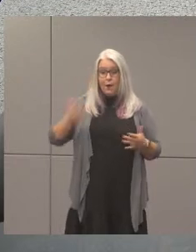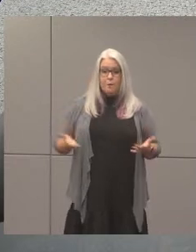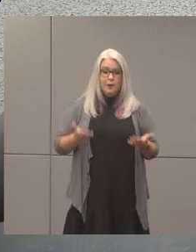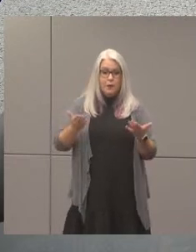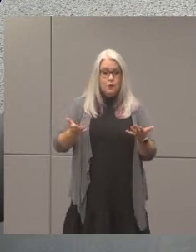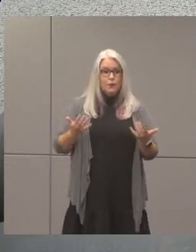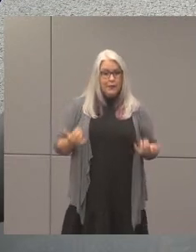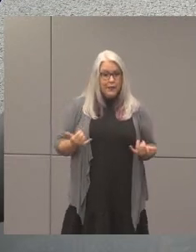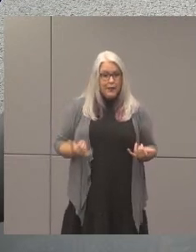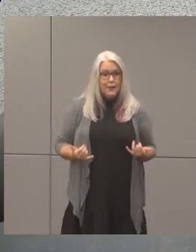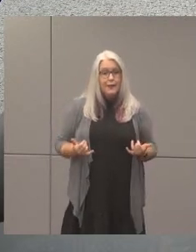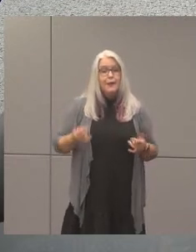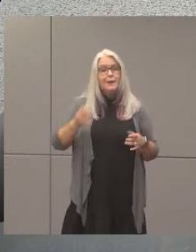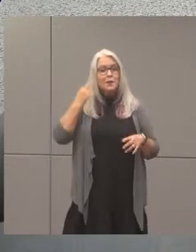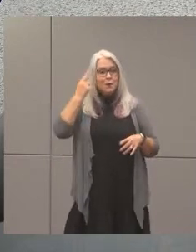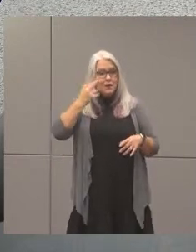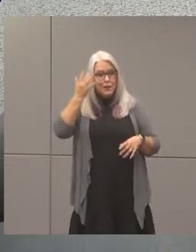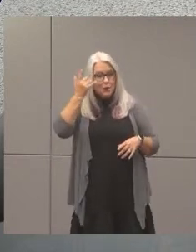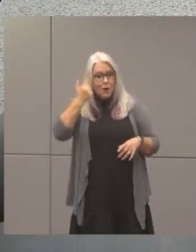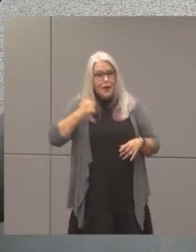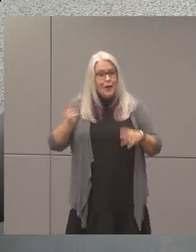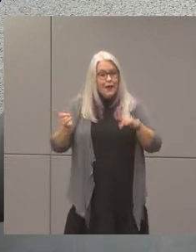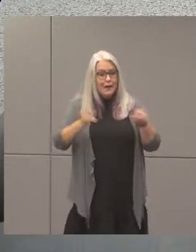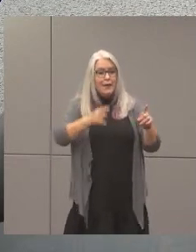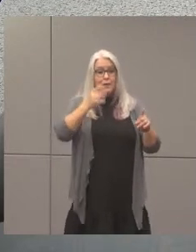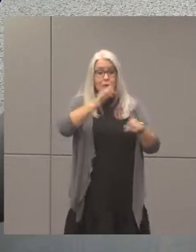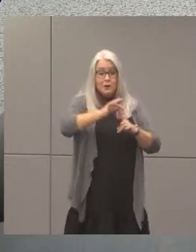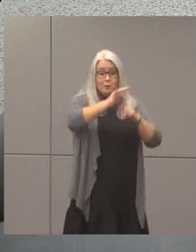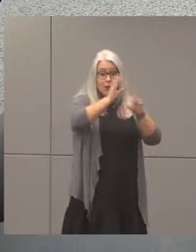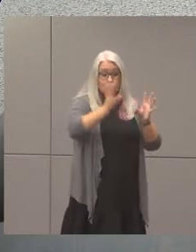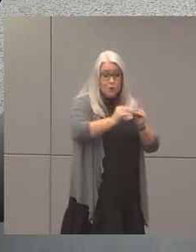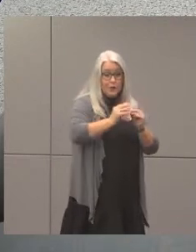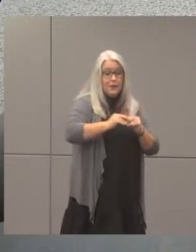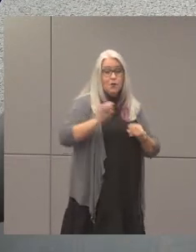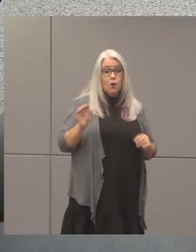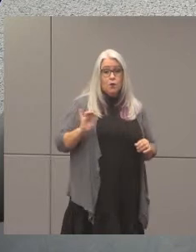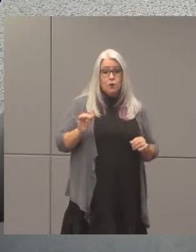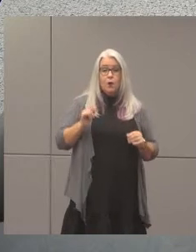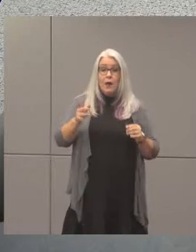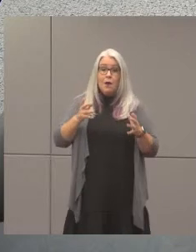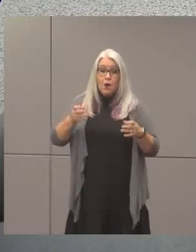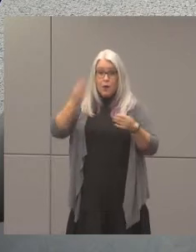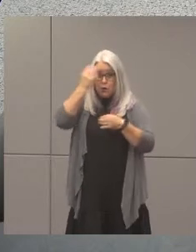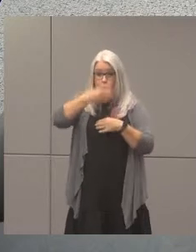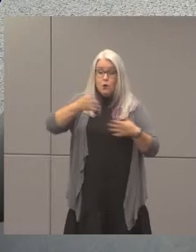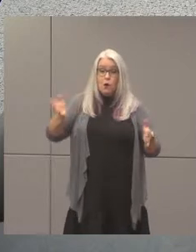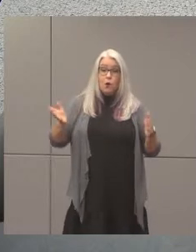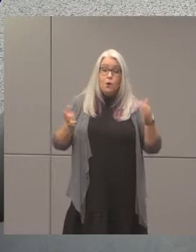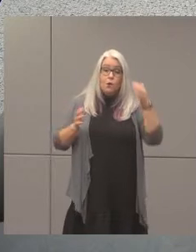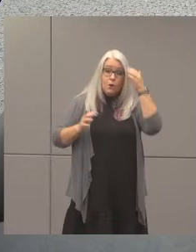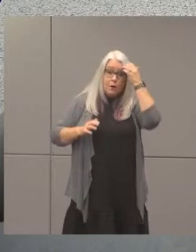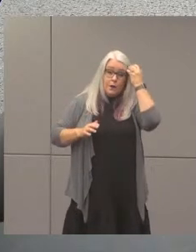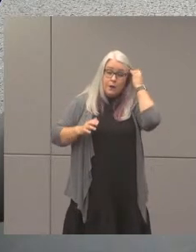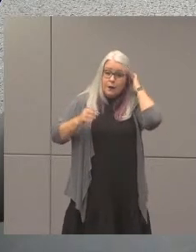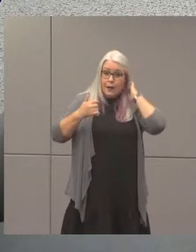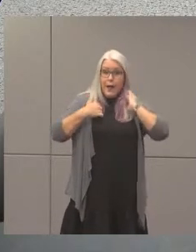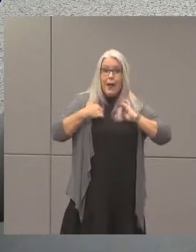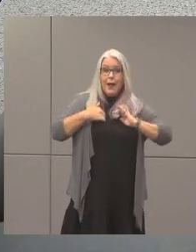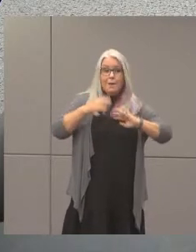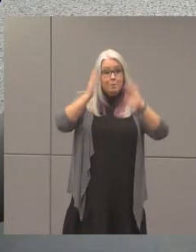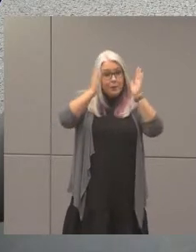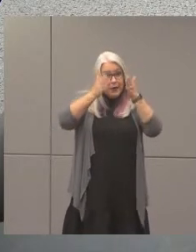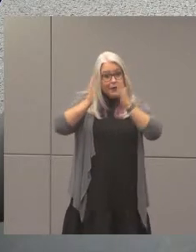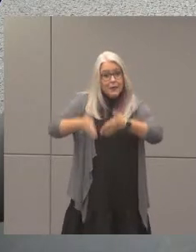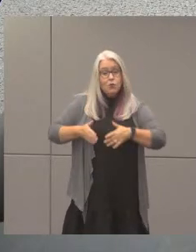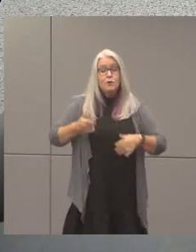and the reason I came before you, your special meeting, was because I want you to know that I am paying attention